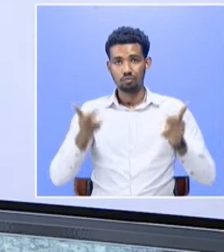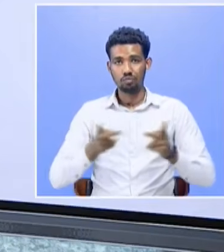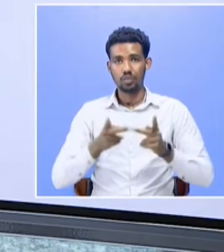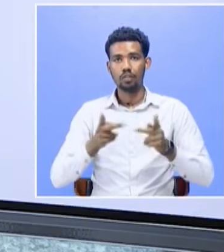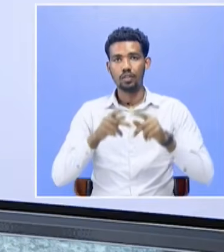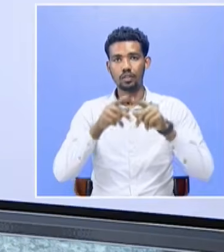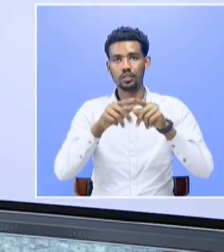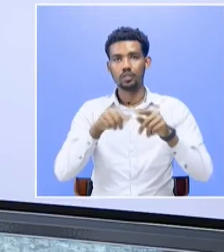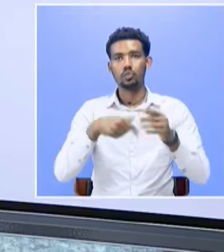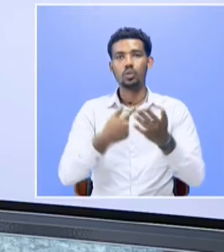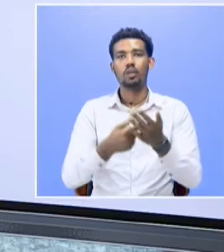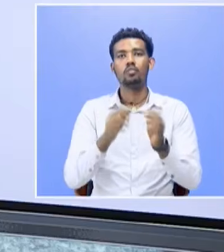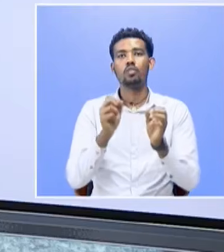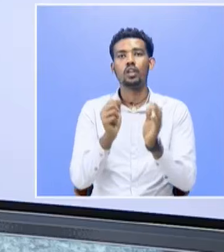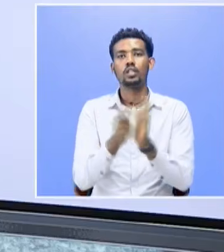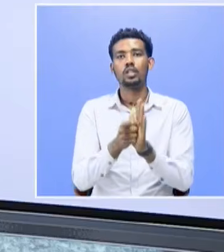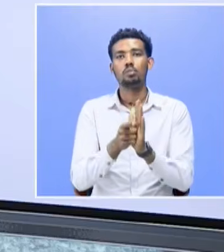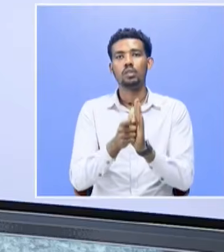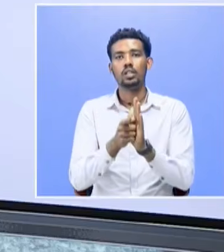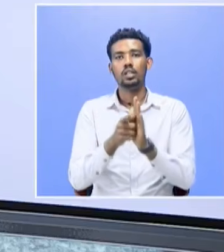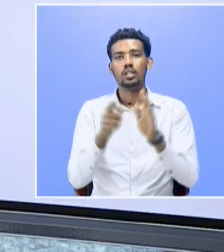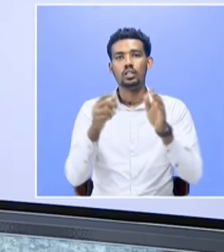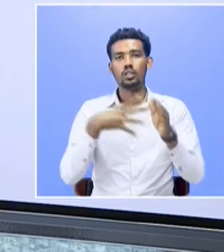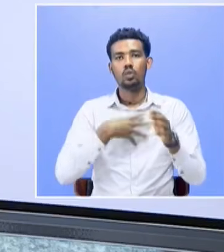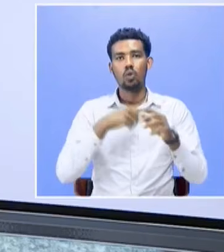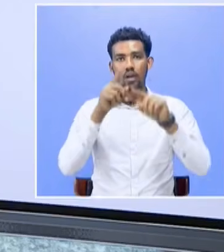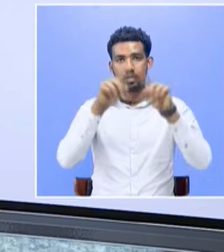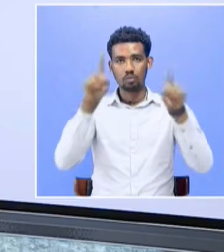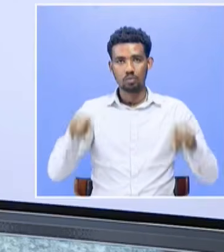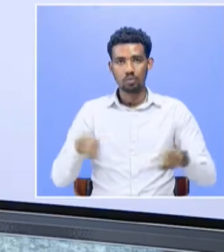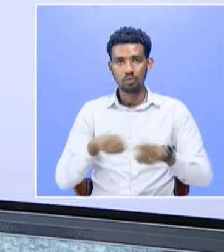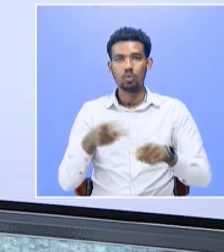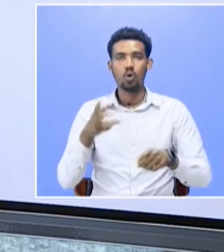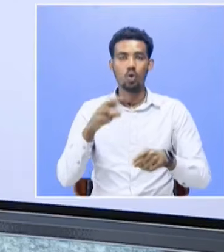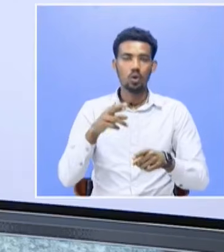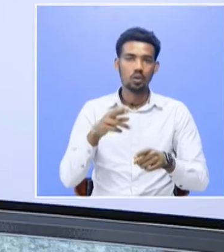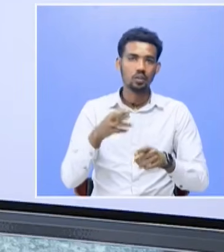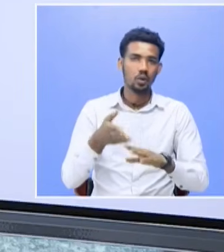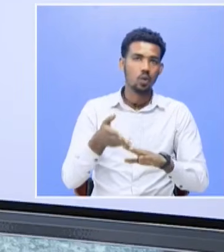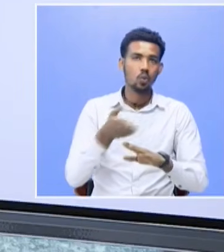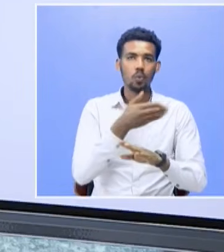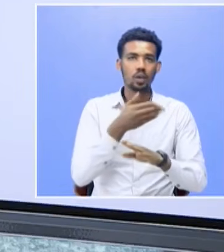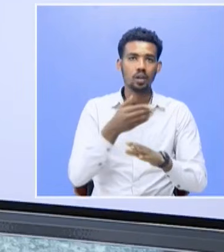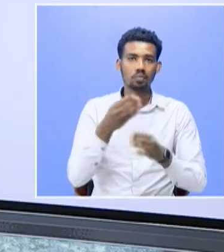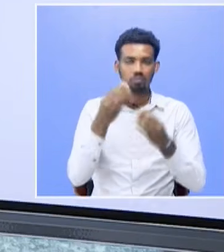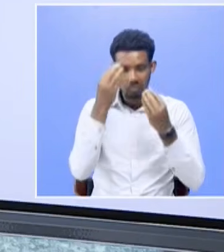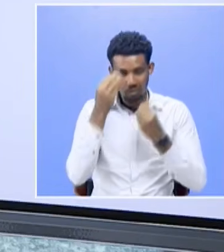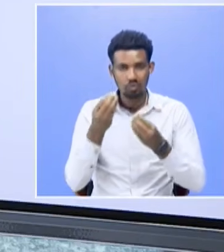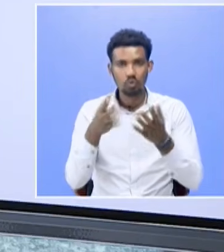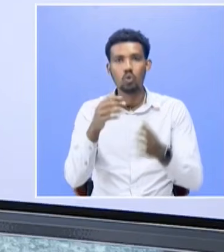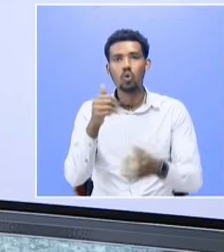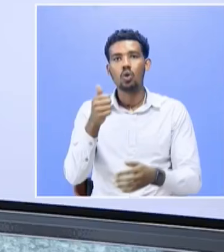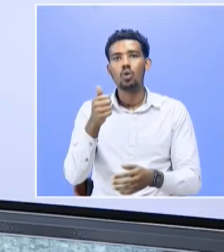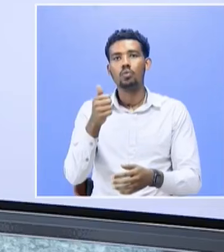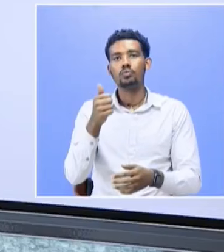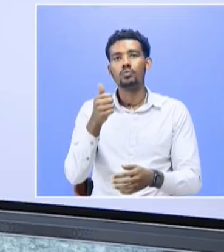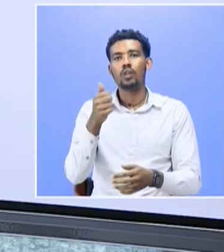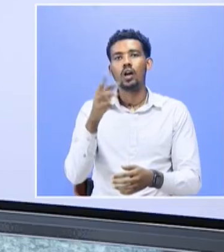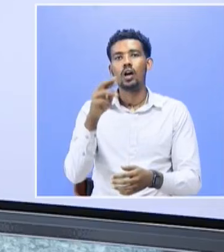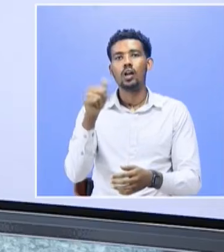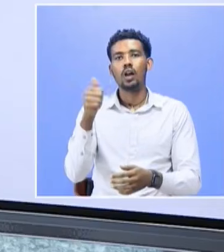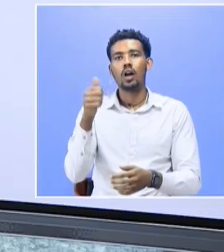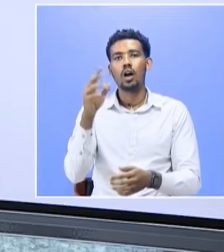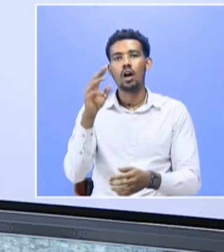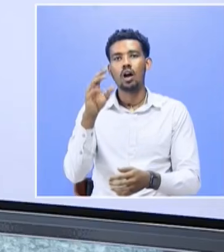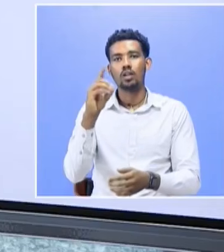come to main street, the main road, like we mentioned Arada Street before. The next one is at, for